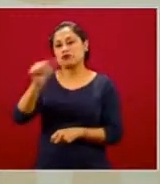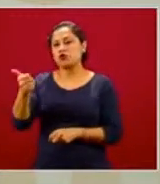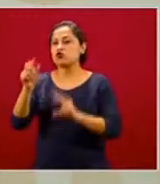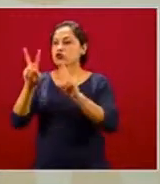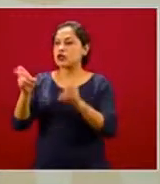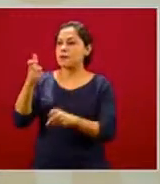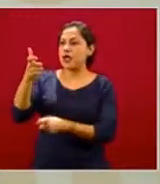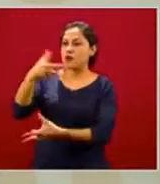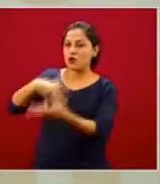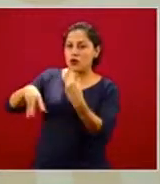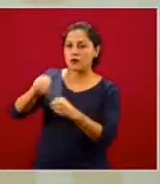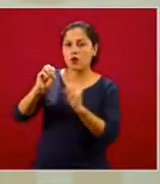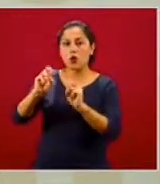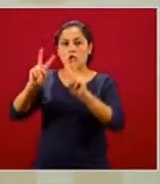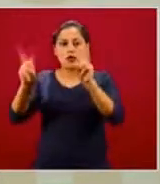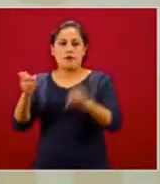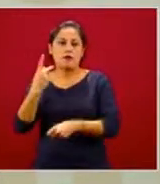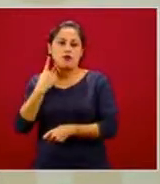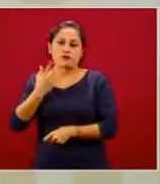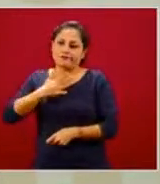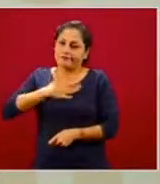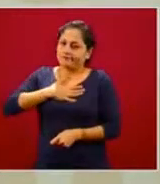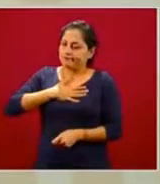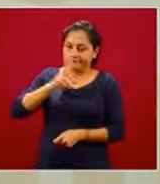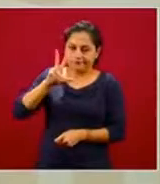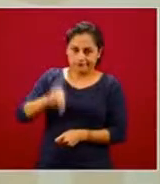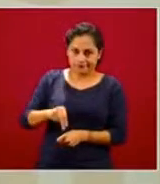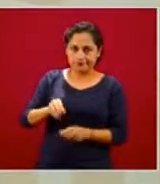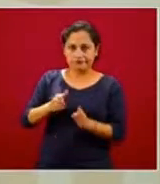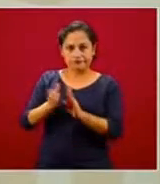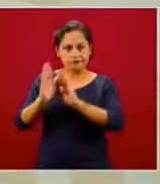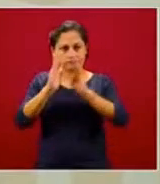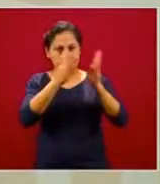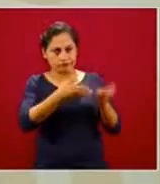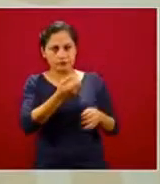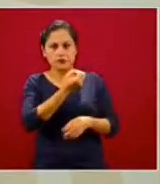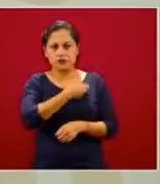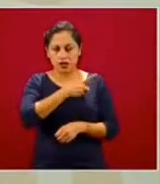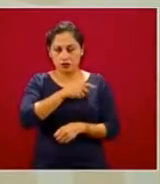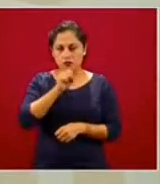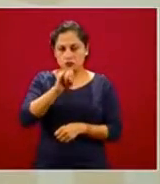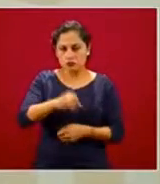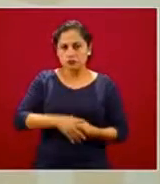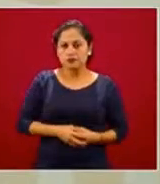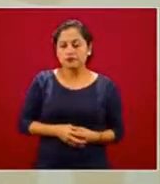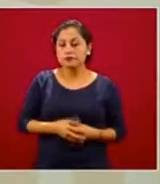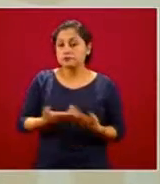about areas such as the economy or politics.